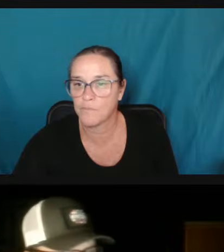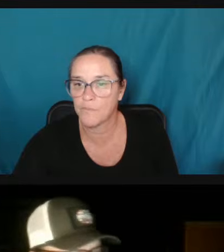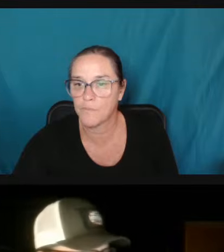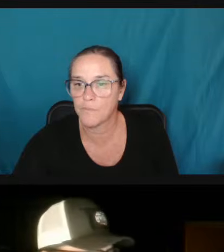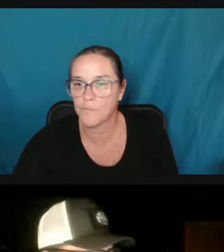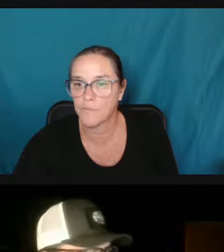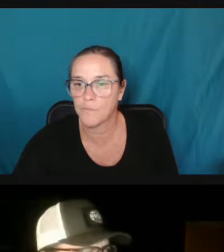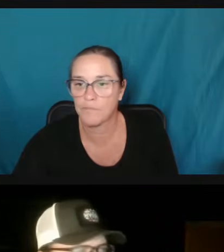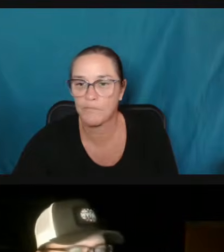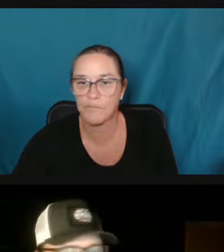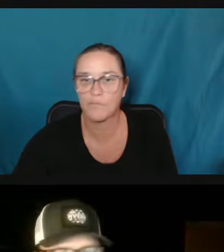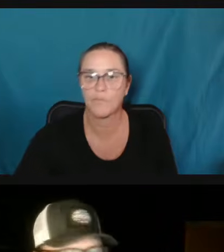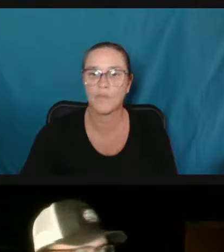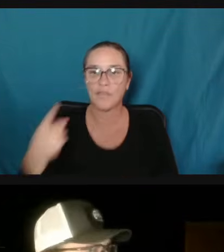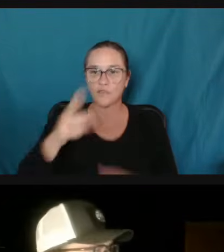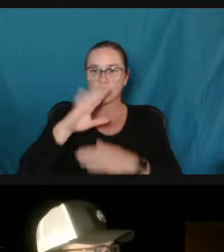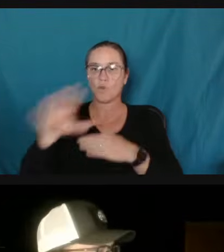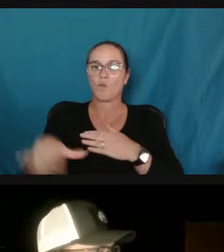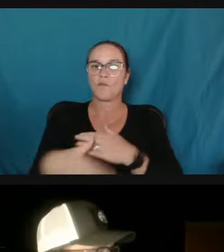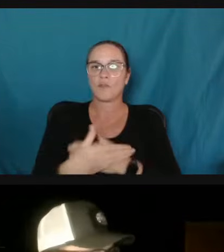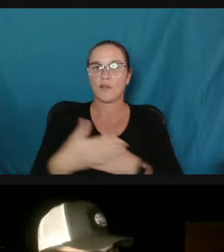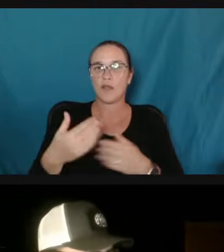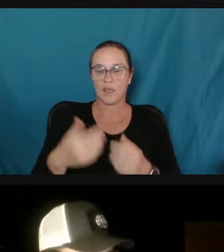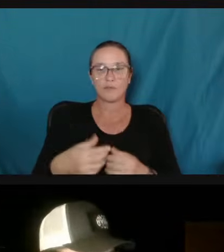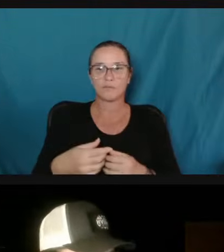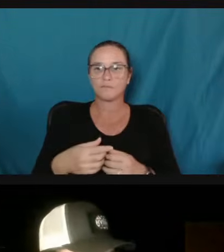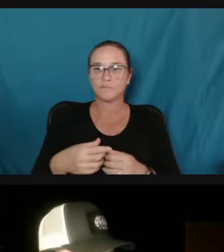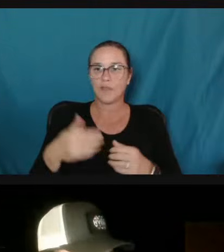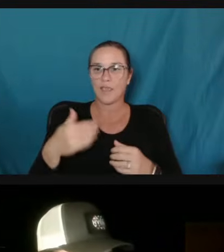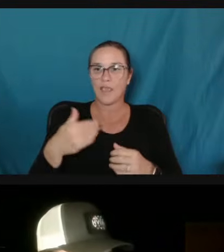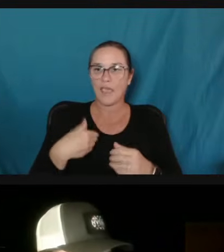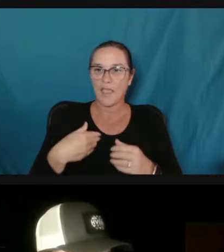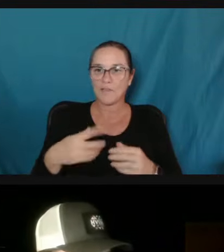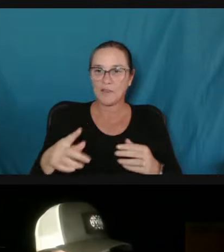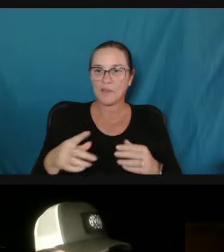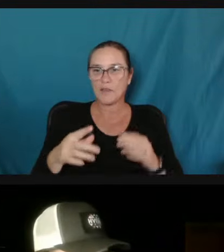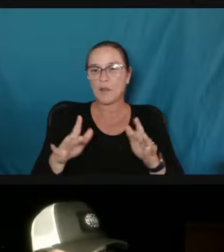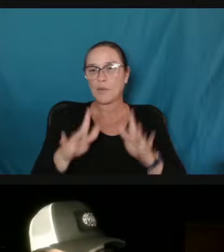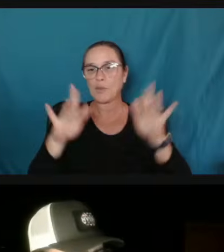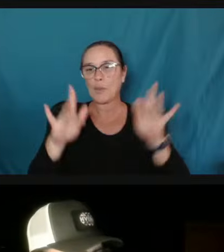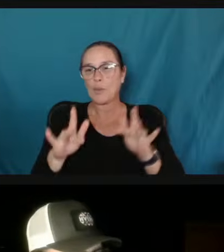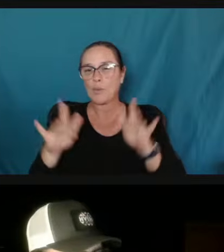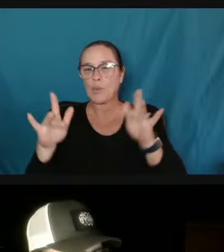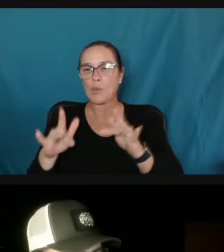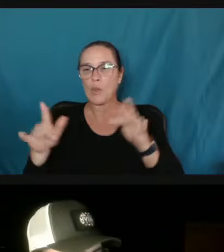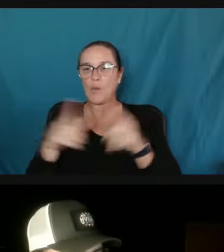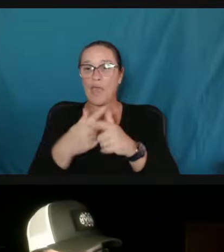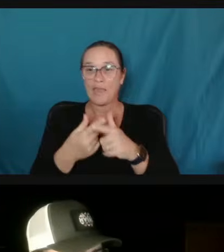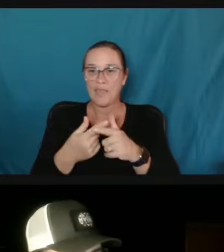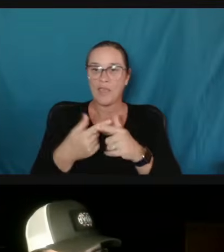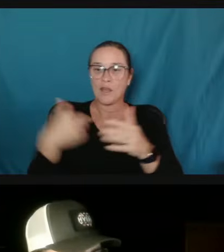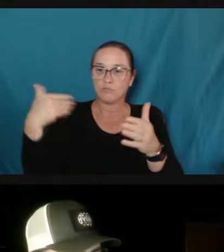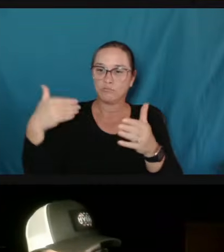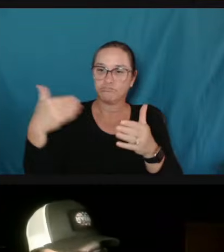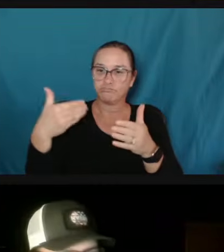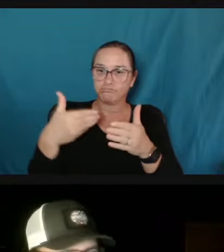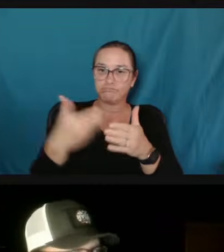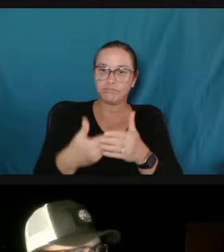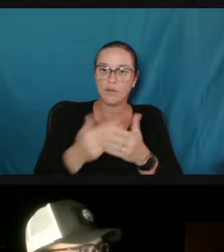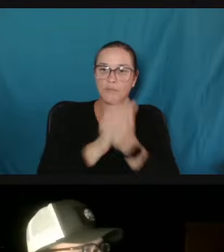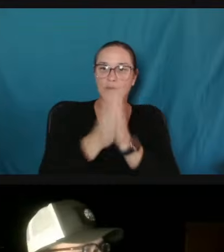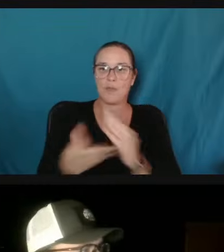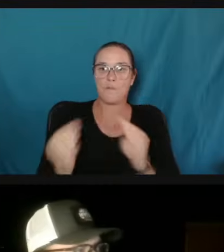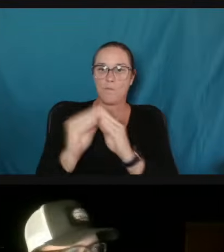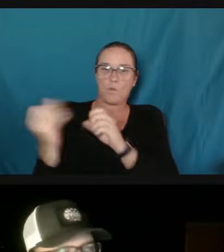Here they come. Started off with very intermittent, not very strong glow, and over the week has intensified,